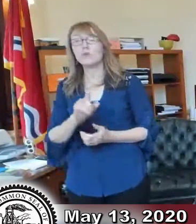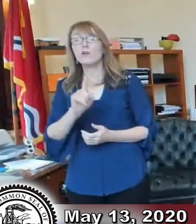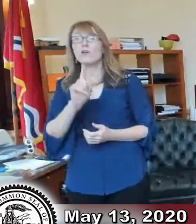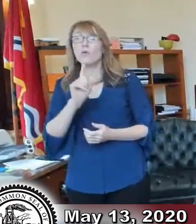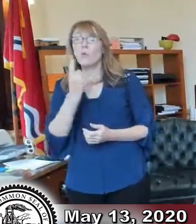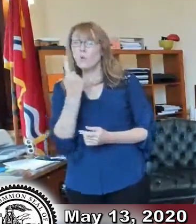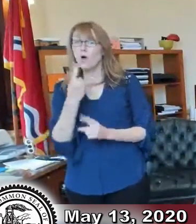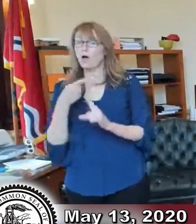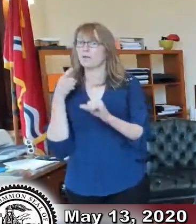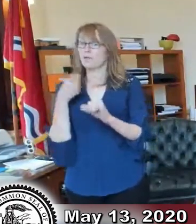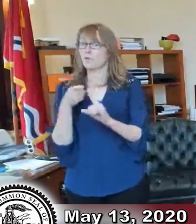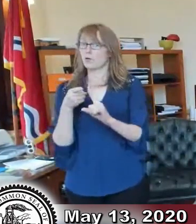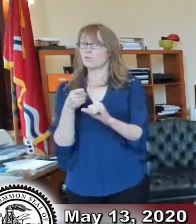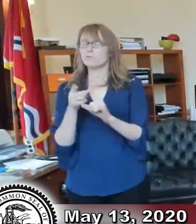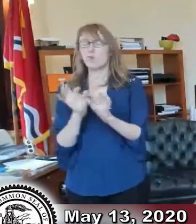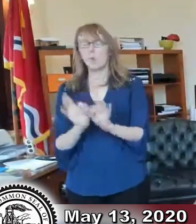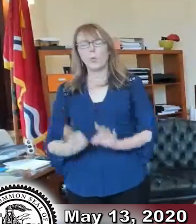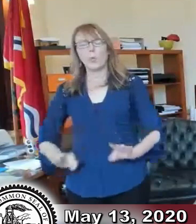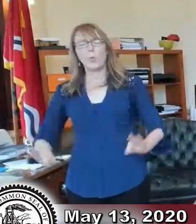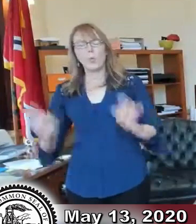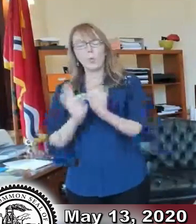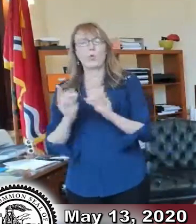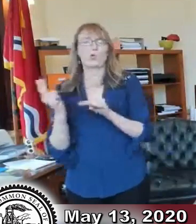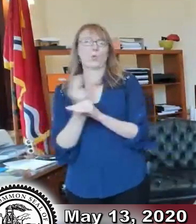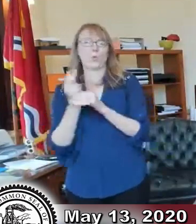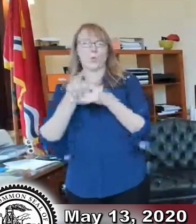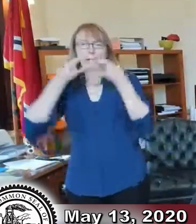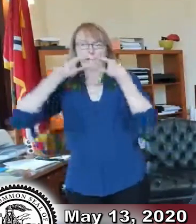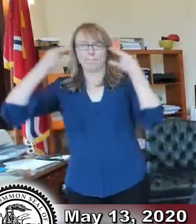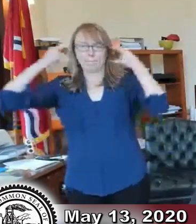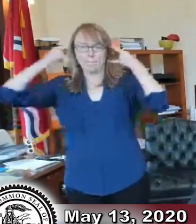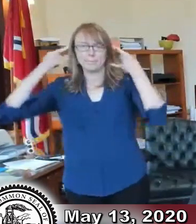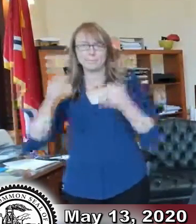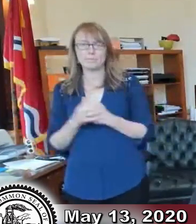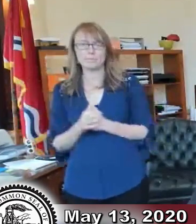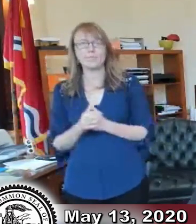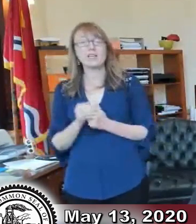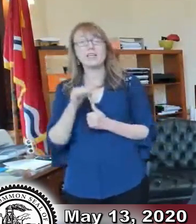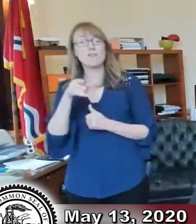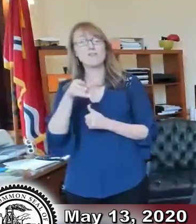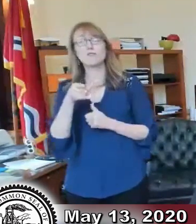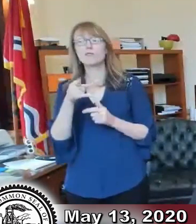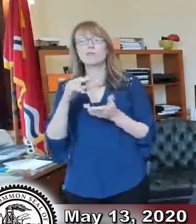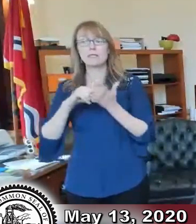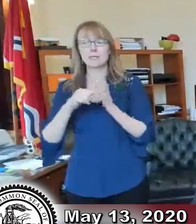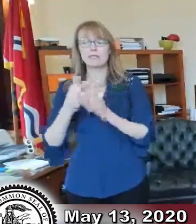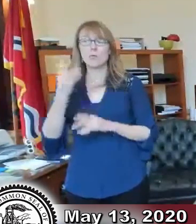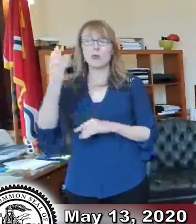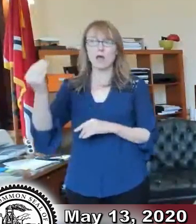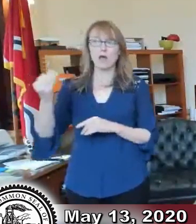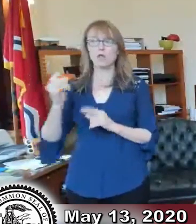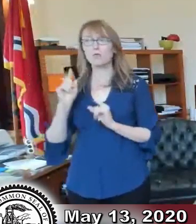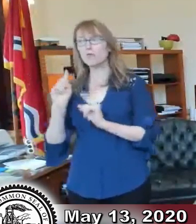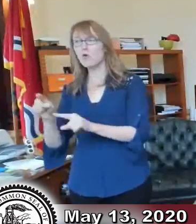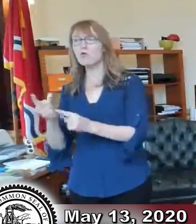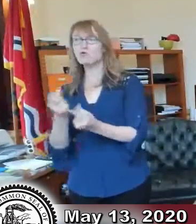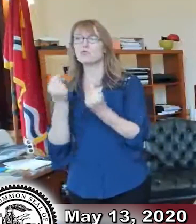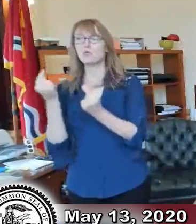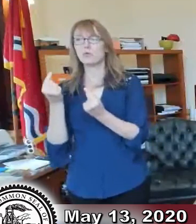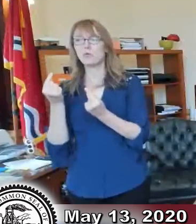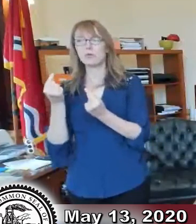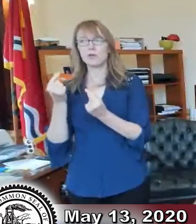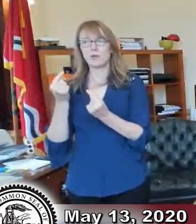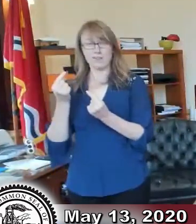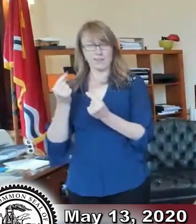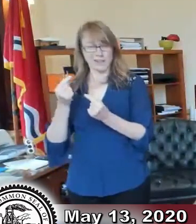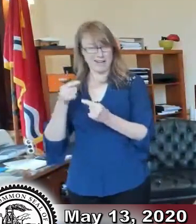it's unpredictable as to whether or not you might be able to stay 6 feet away from another person, then really you should be wearing a